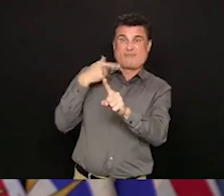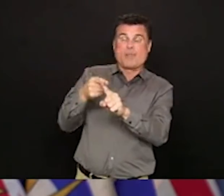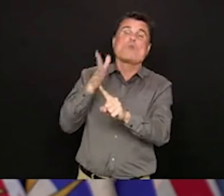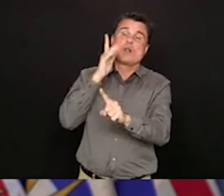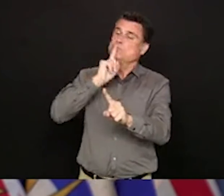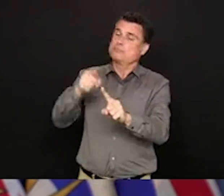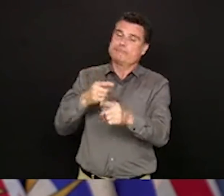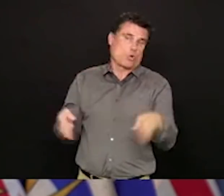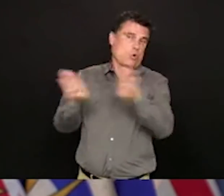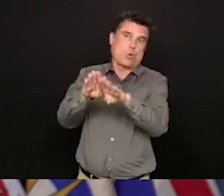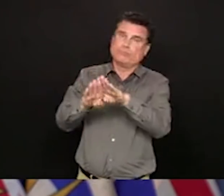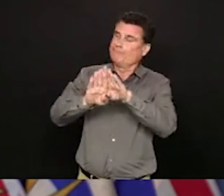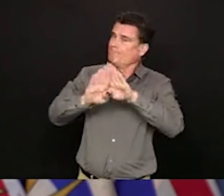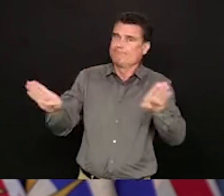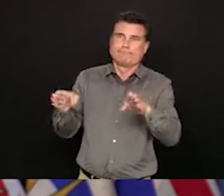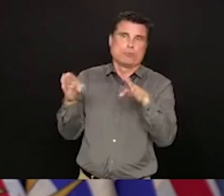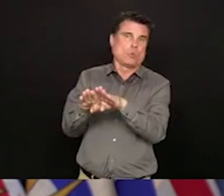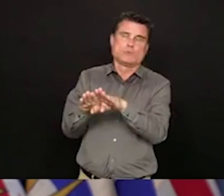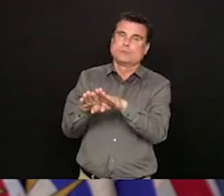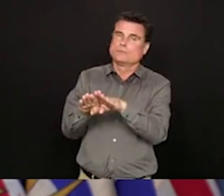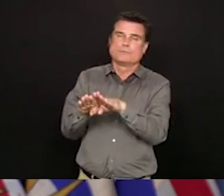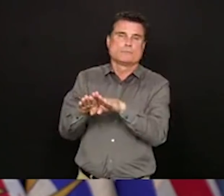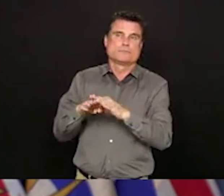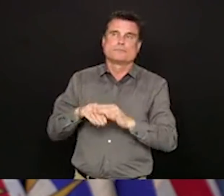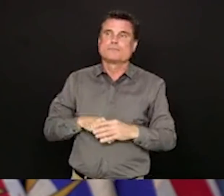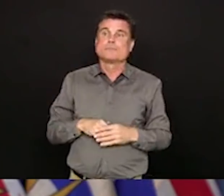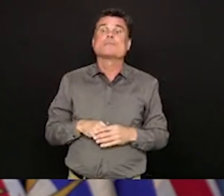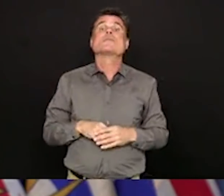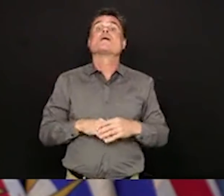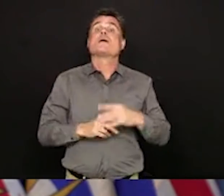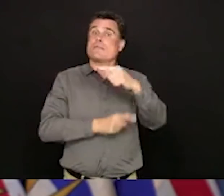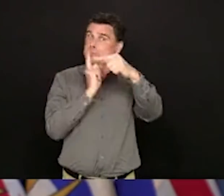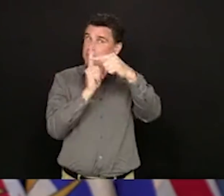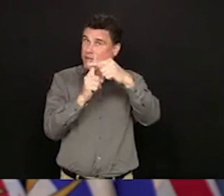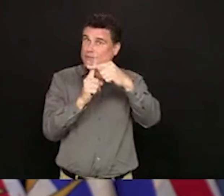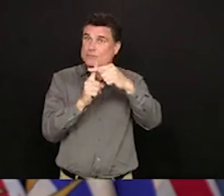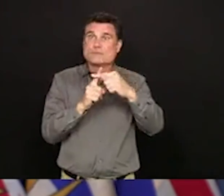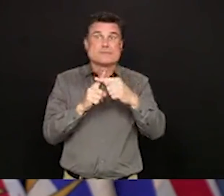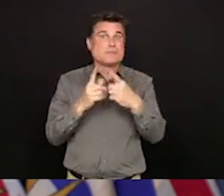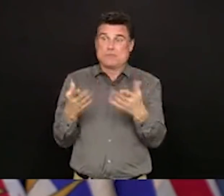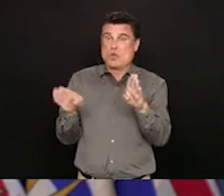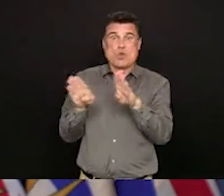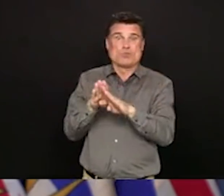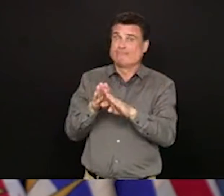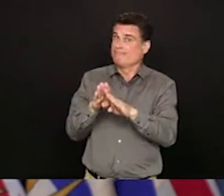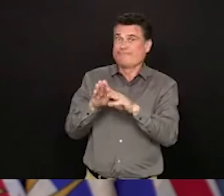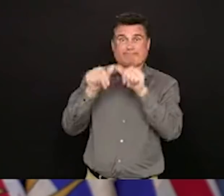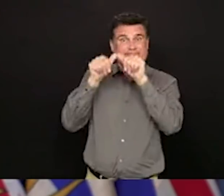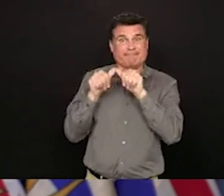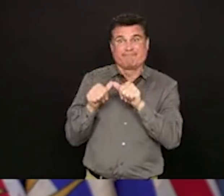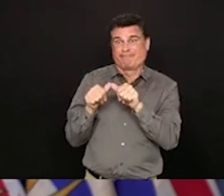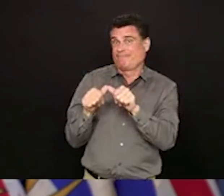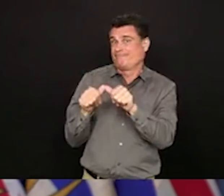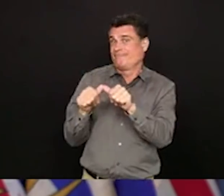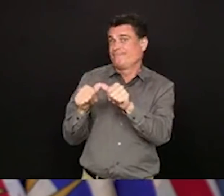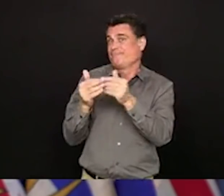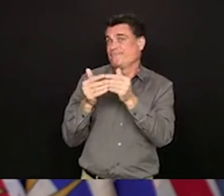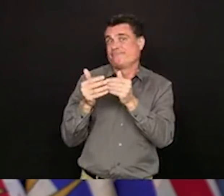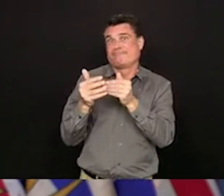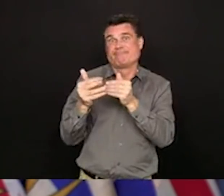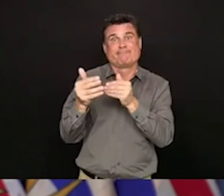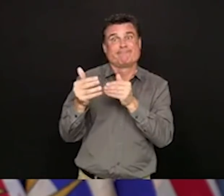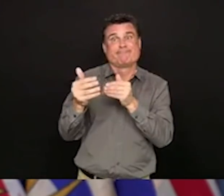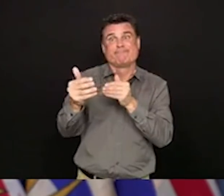only be able to open again once we are confident that it can operate without putting people in danger, the employees or the community.